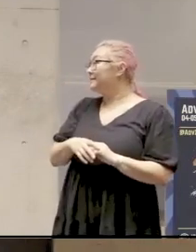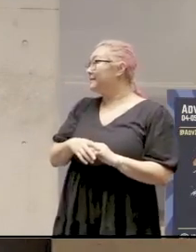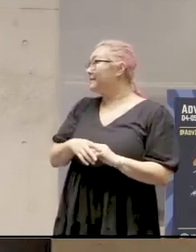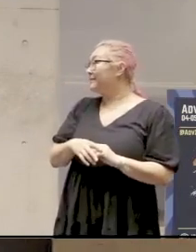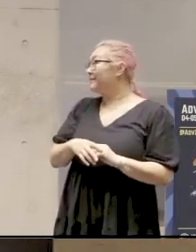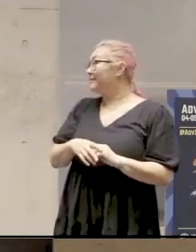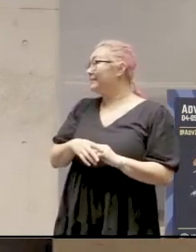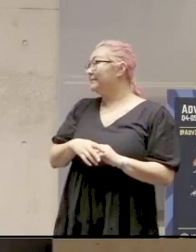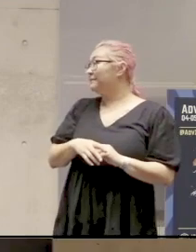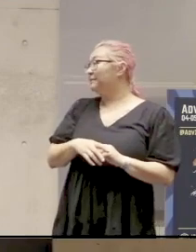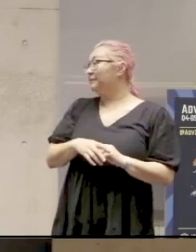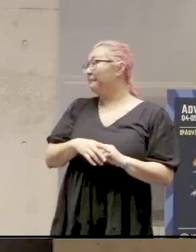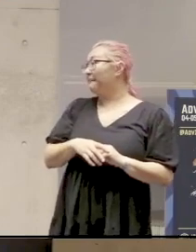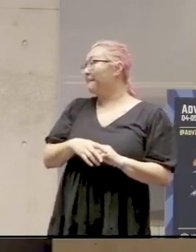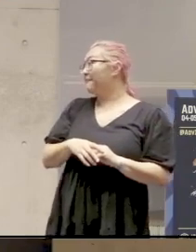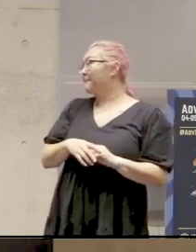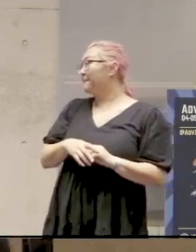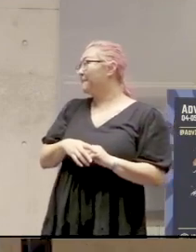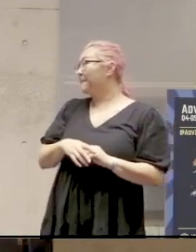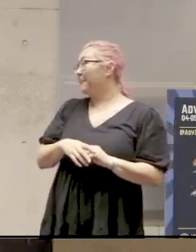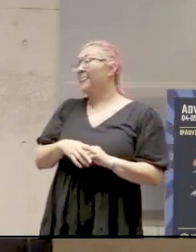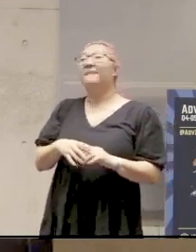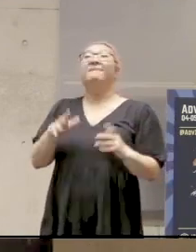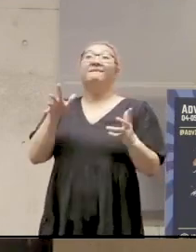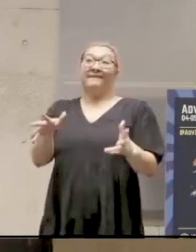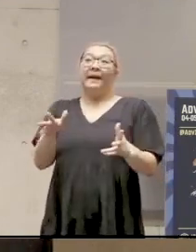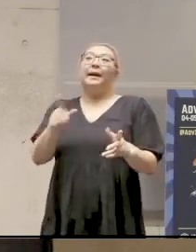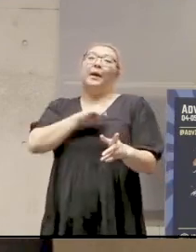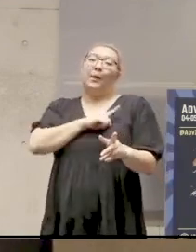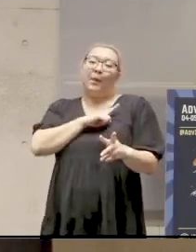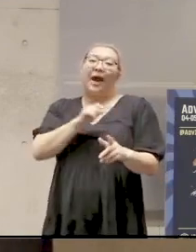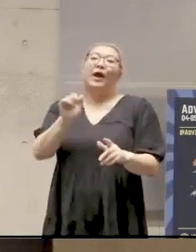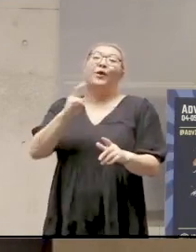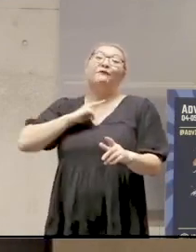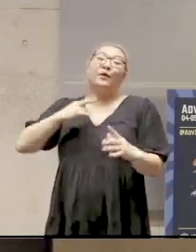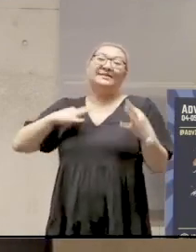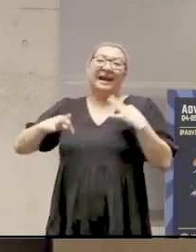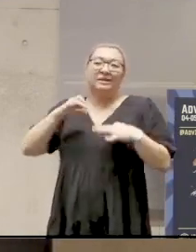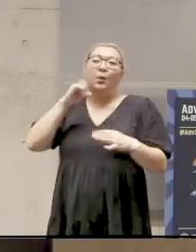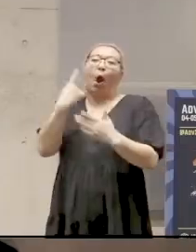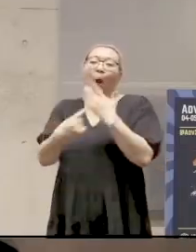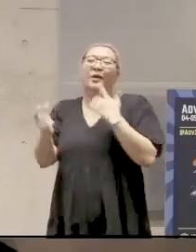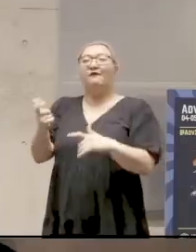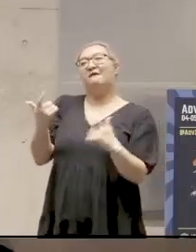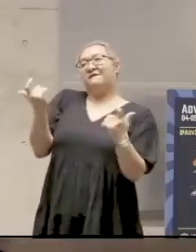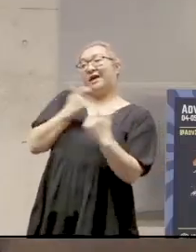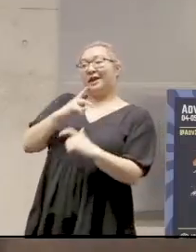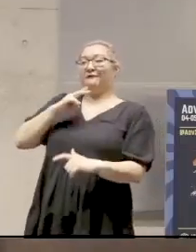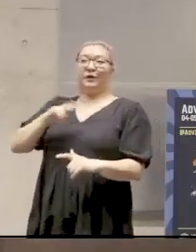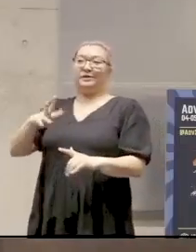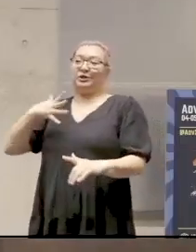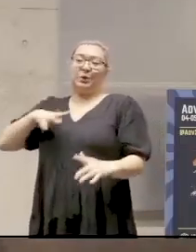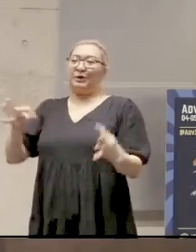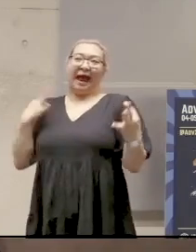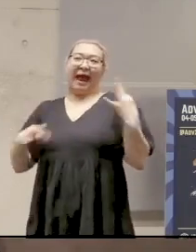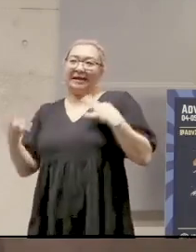Don't worry about the acting. It's funny voices. You'll be grand. Satire.